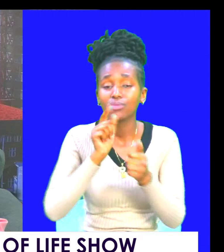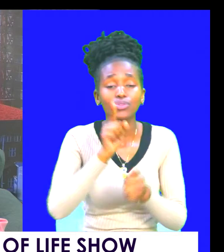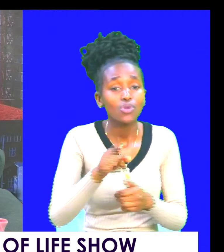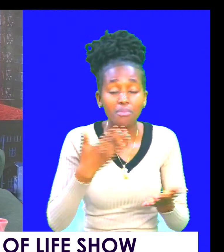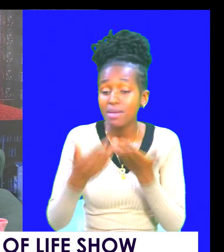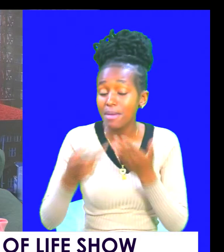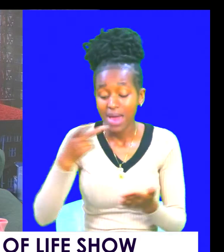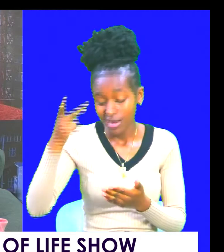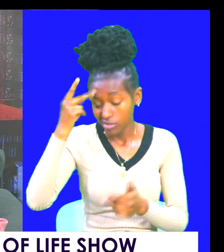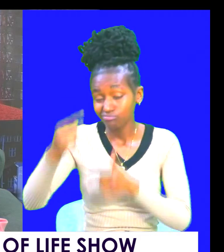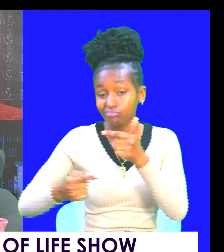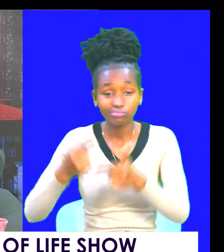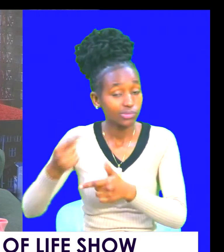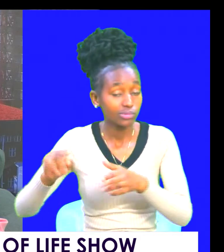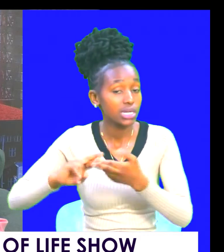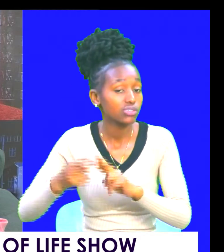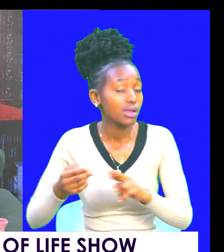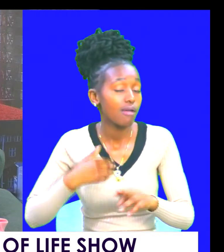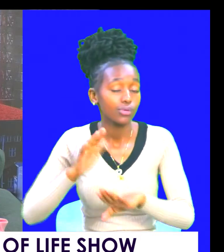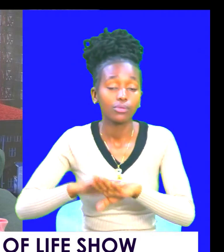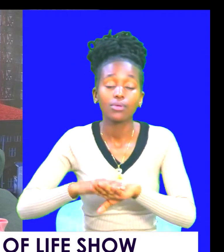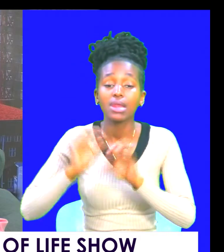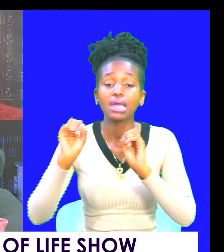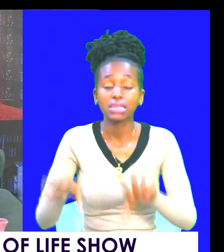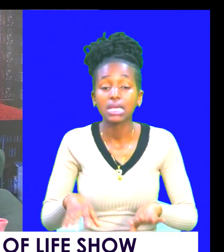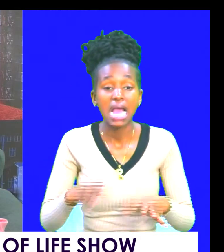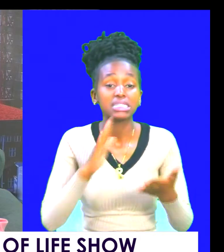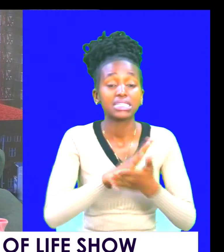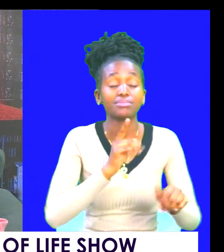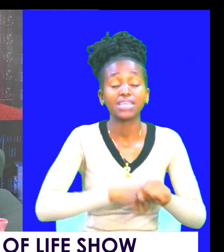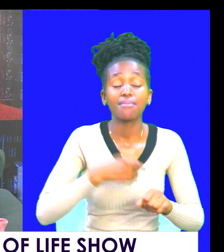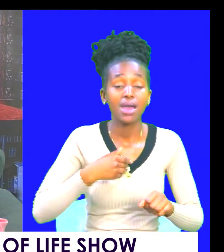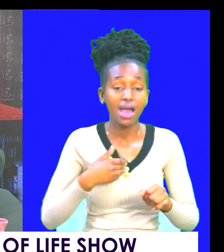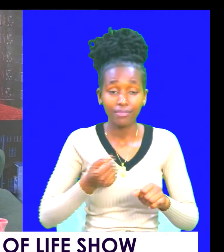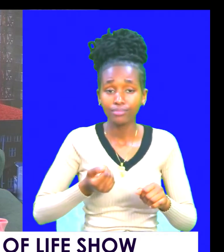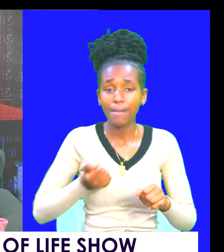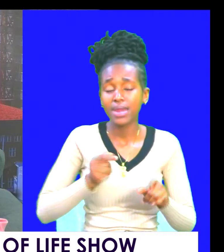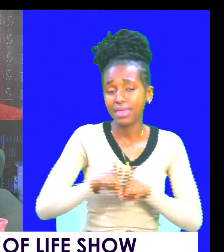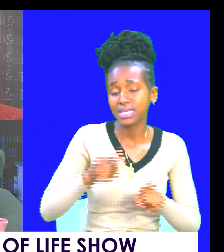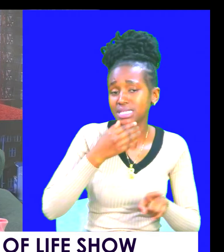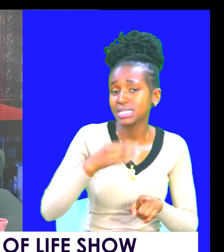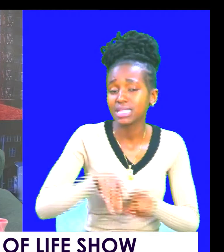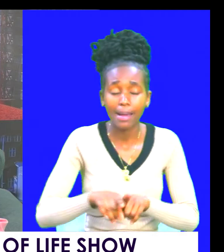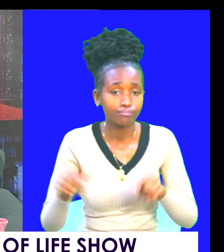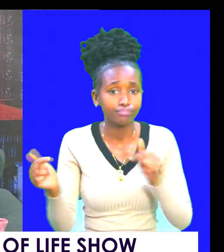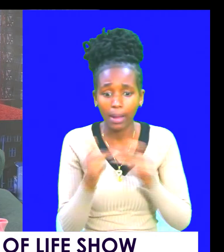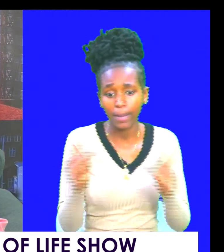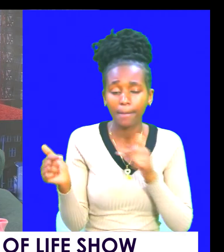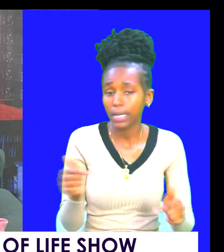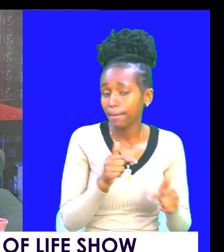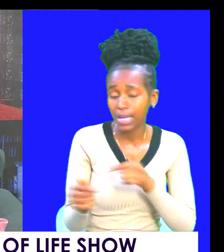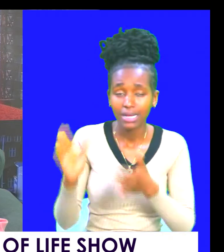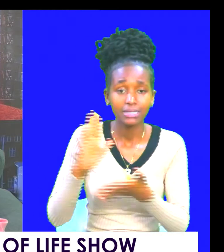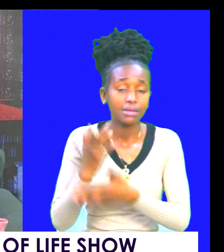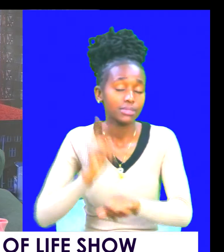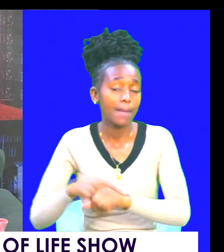with you as a child. Or you are having some sibling rivalry issues and some